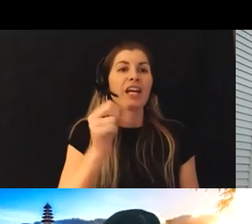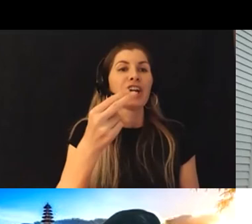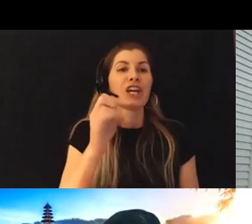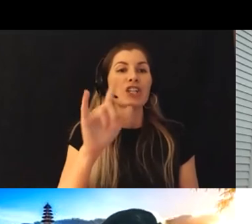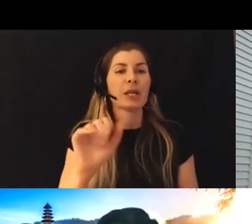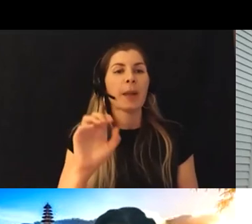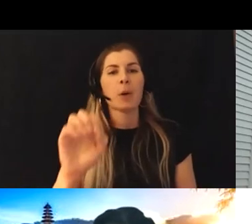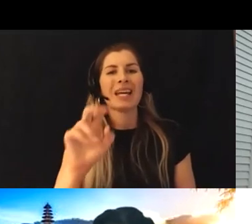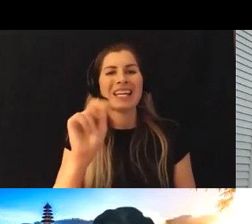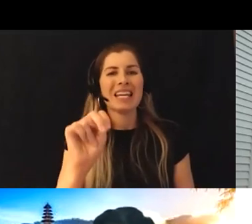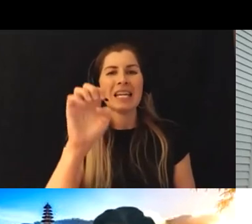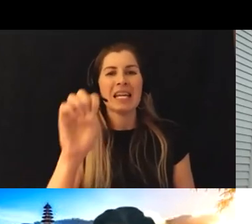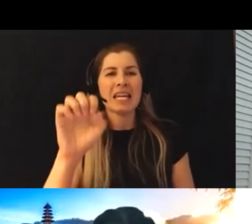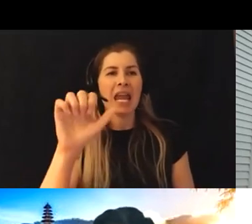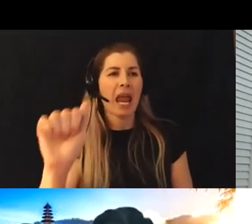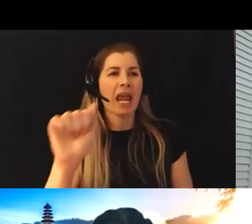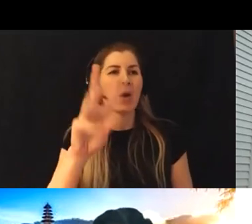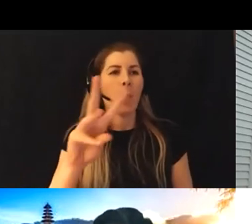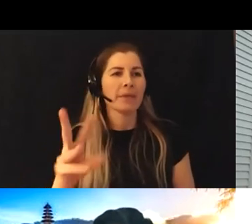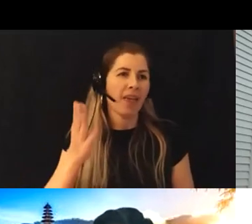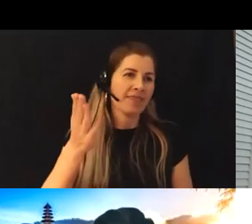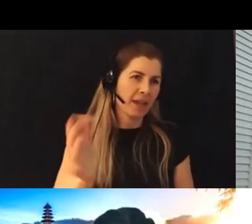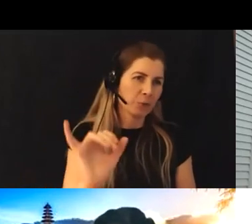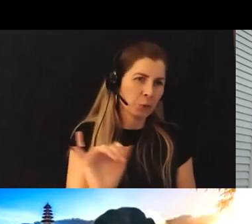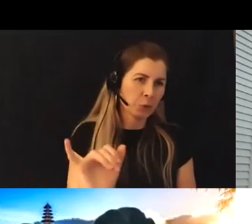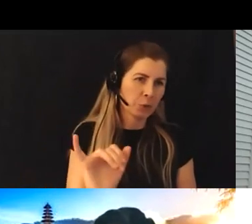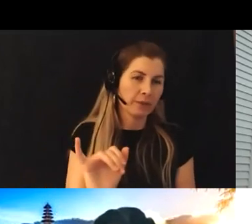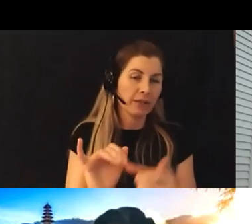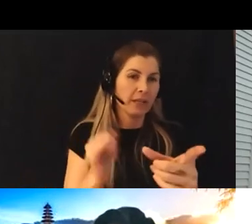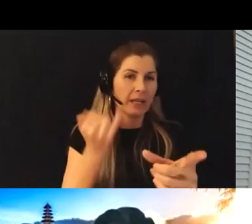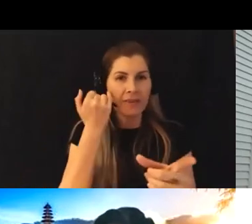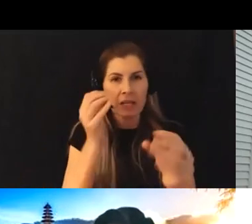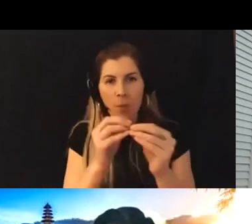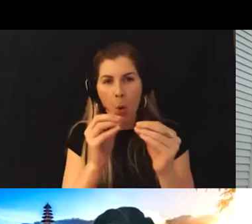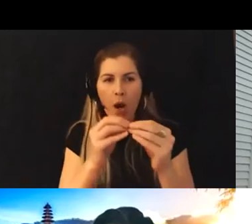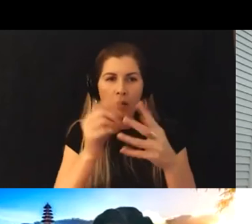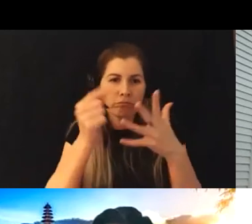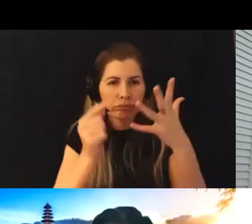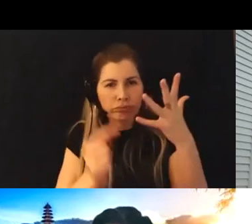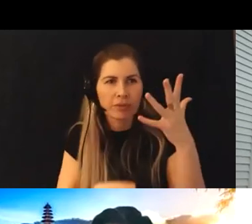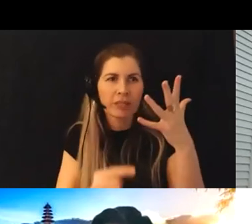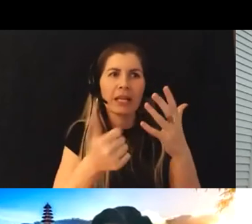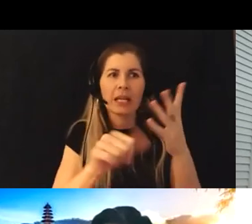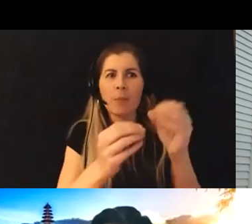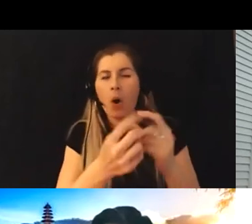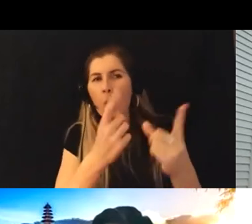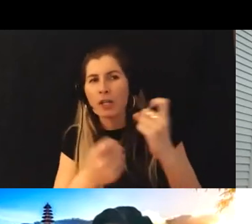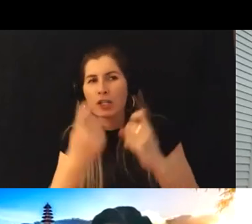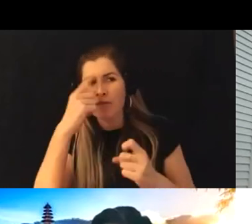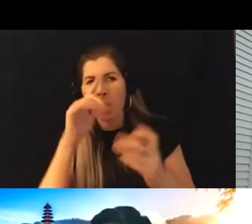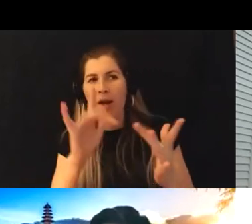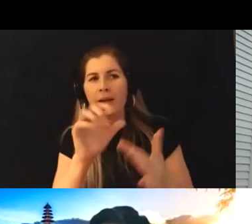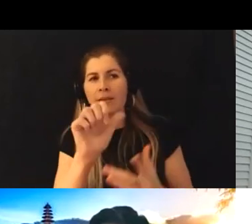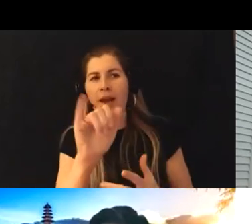NEA's website link in the chat as well for any details or any follow-up questions that you might have for Ayanna and